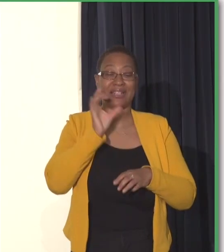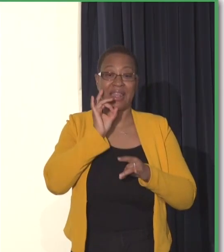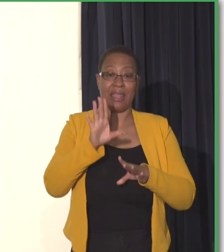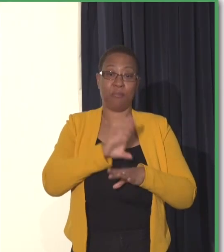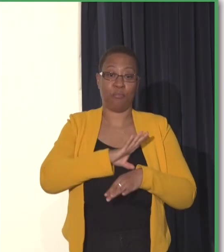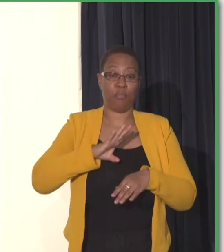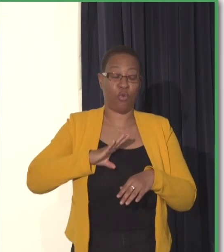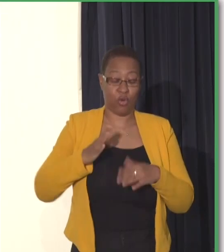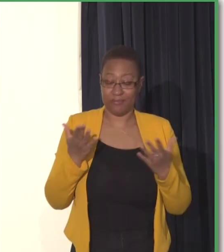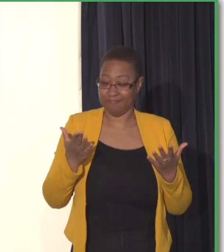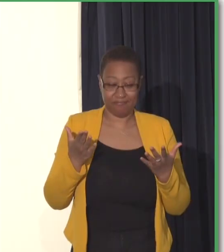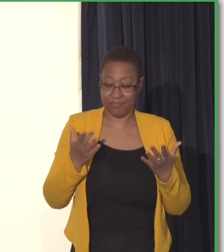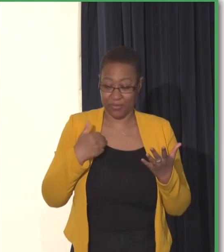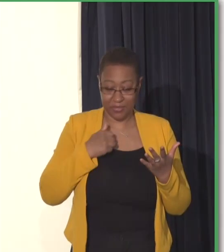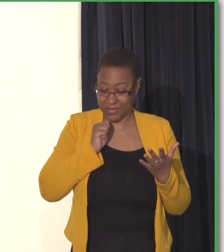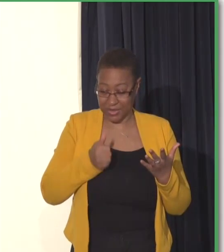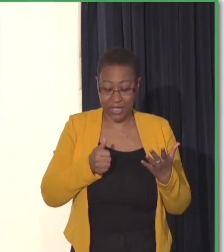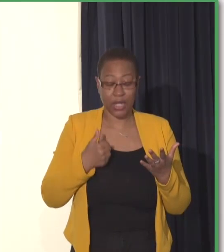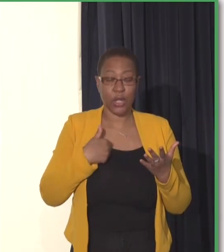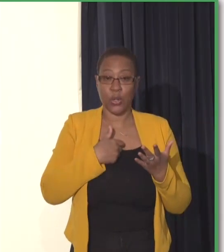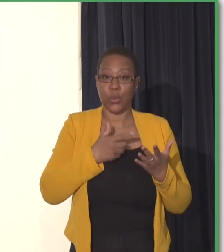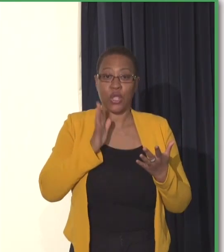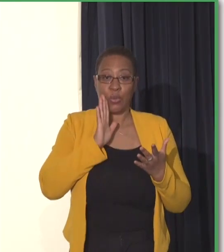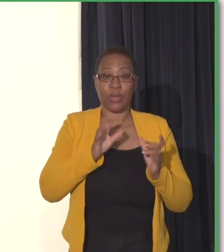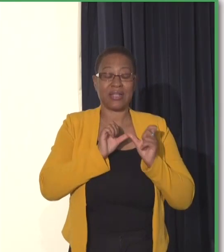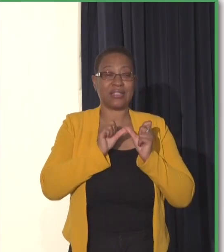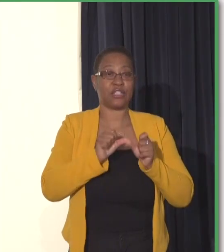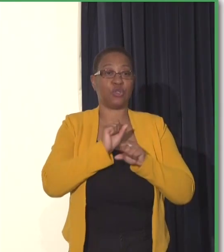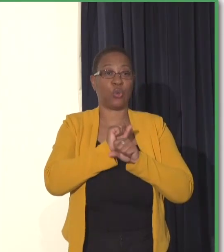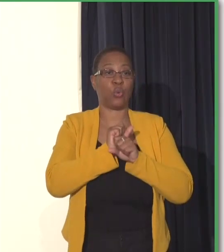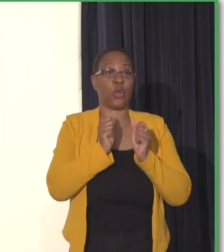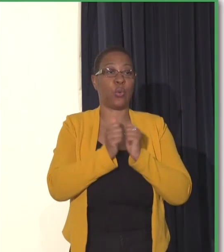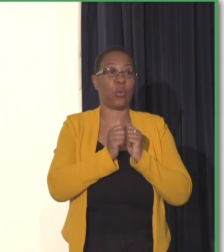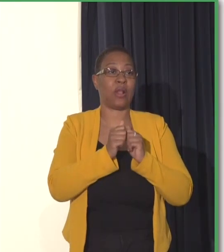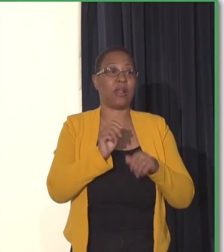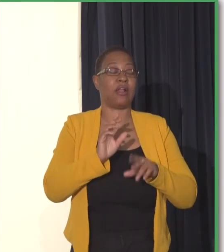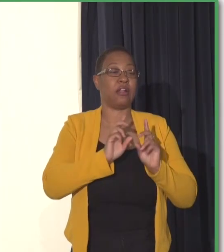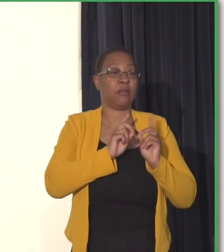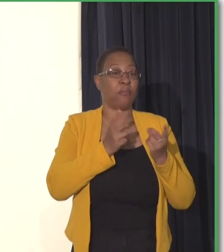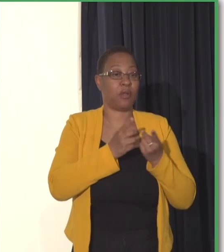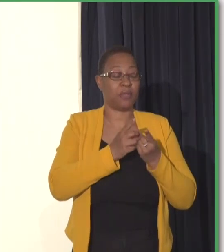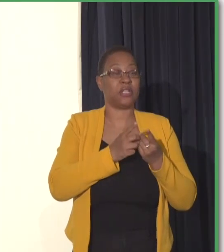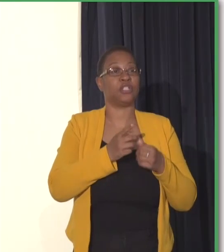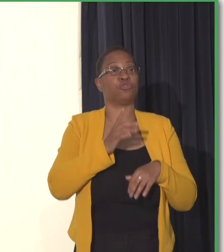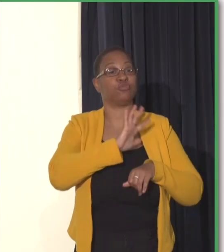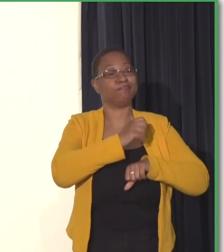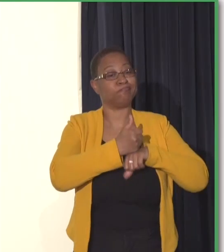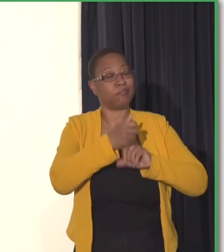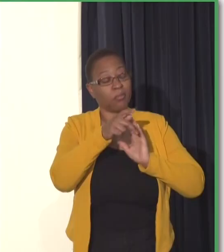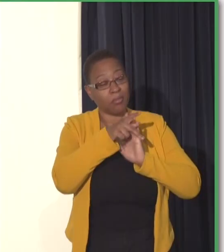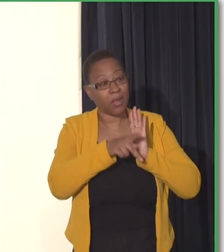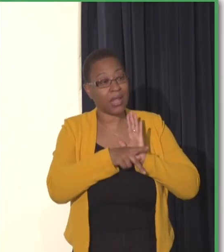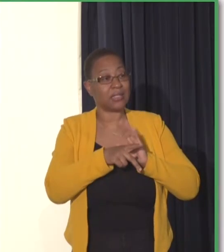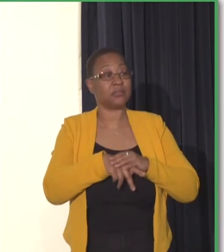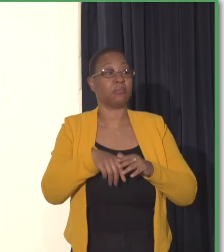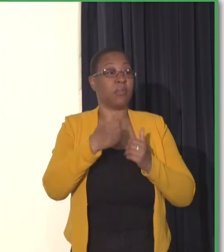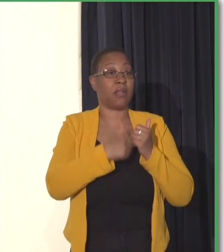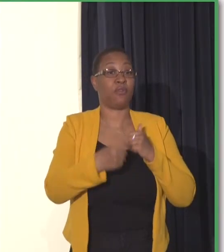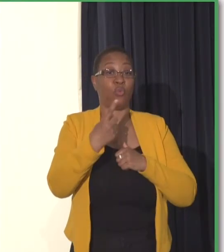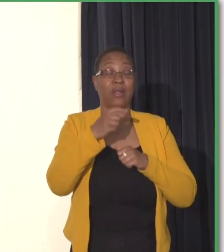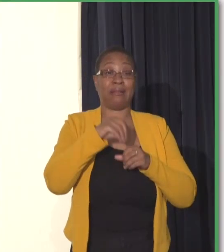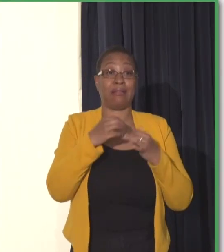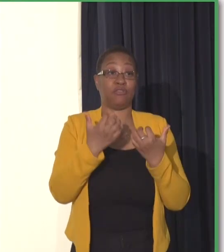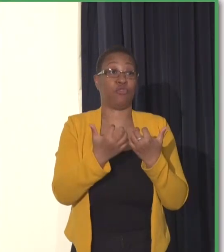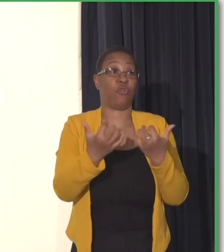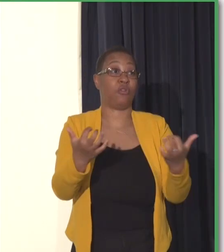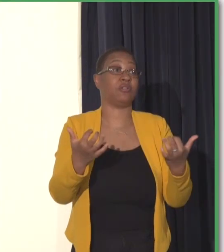We have to continue to work with the department to come up with policies, and everyone in this